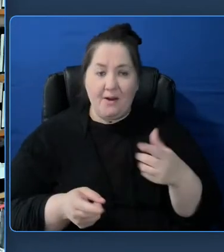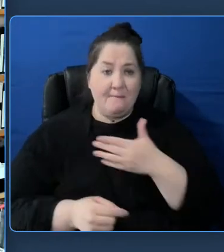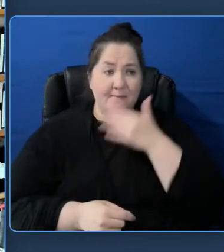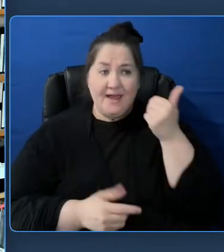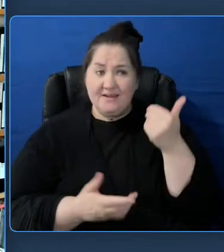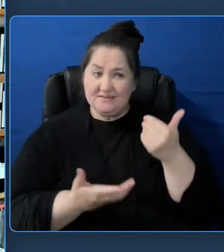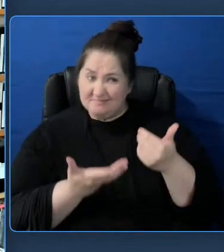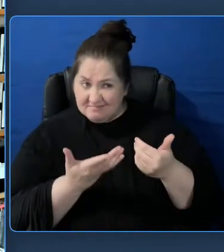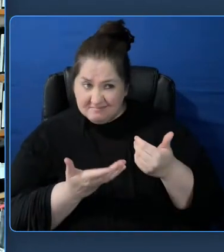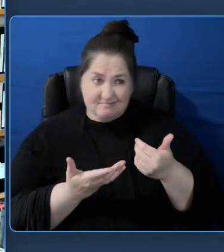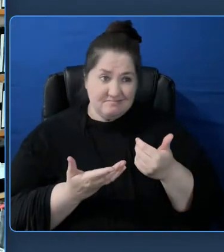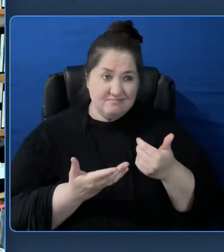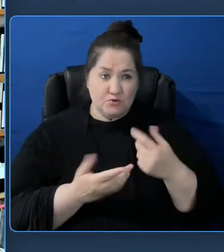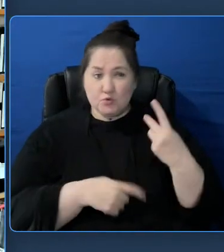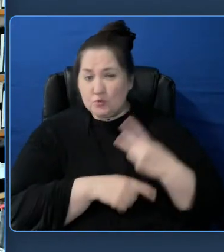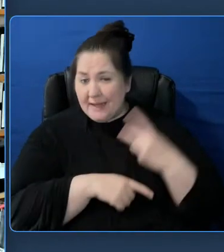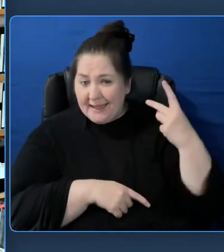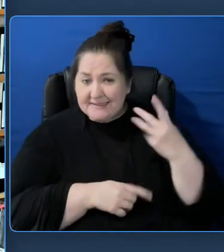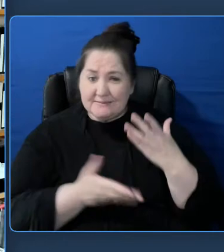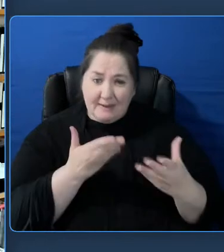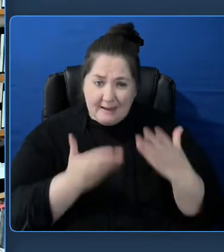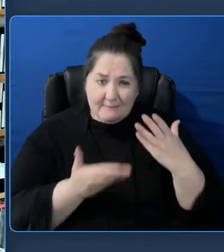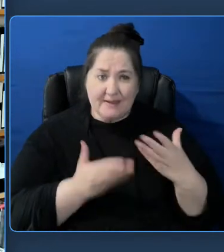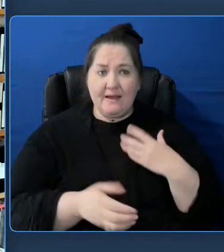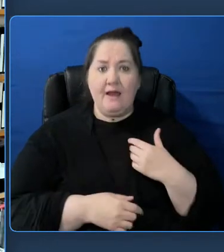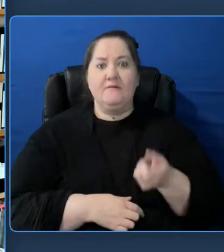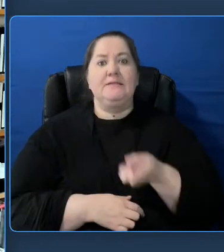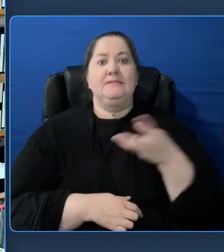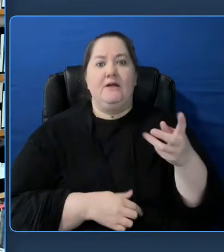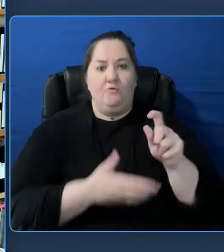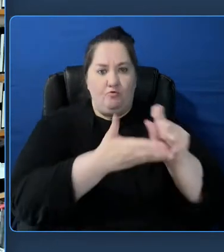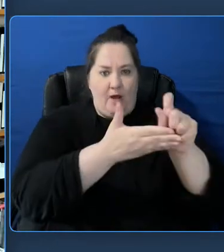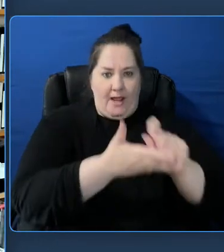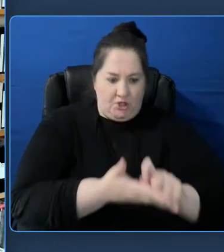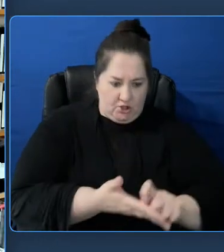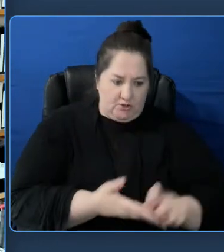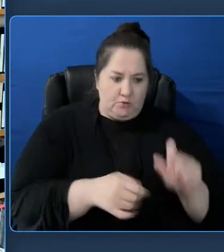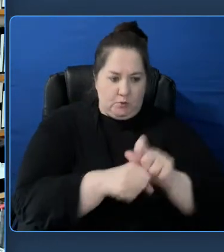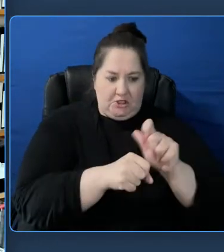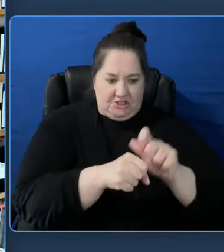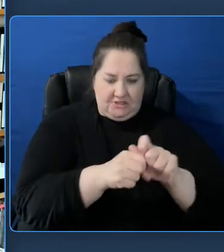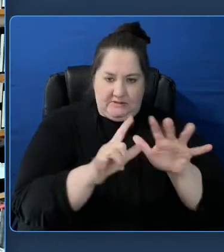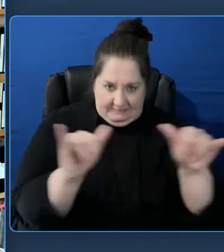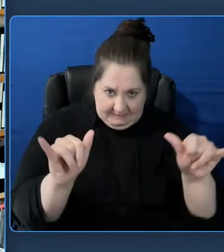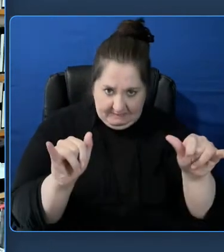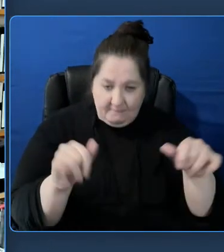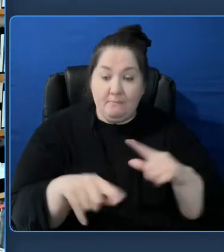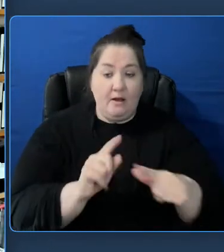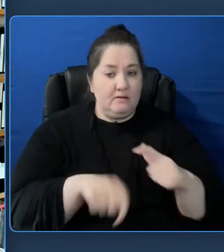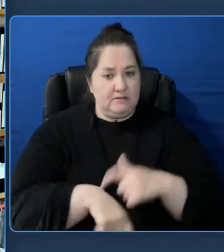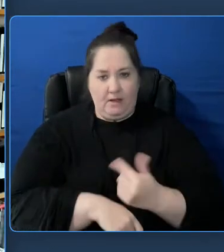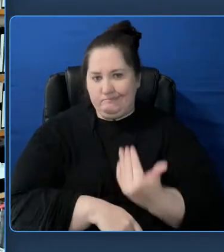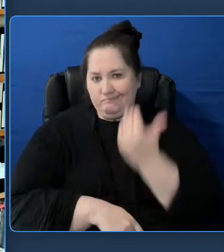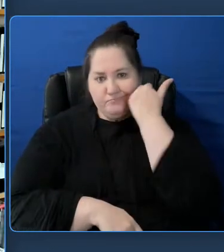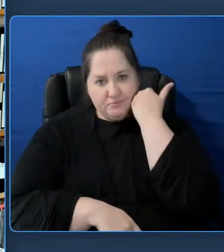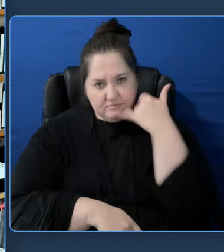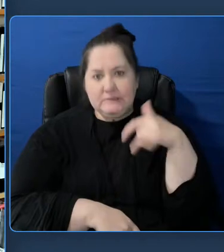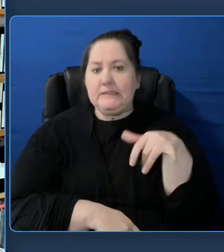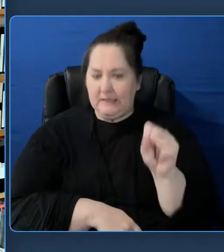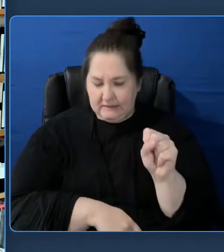best, we could turn it around in 2 days, something like that. Maybe have several writers working on it. But it is time consuming.